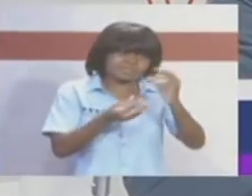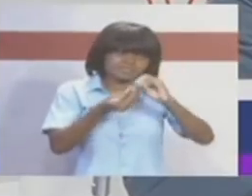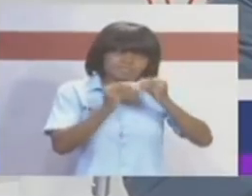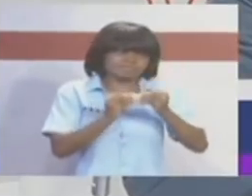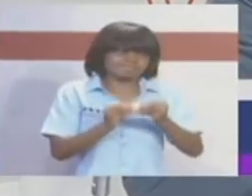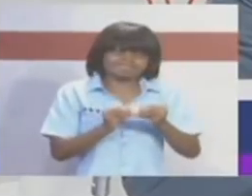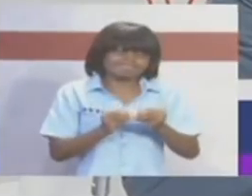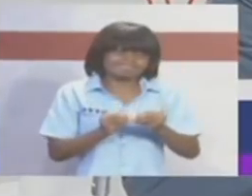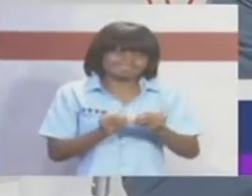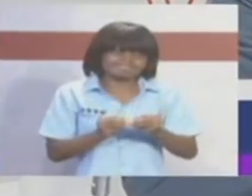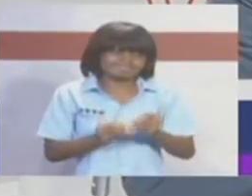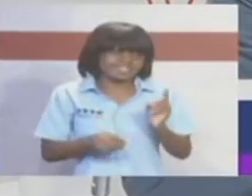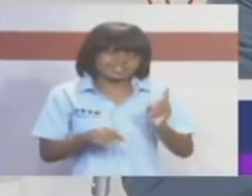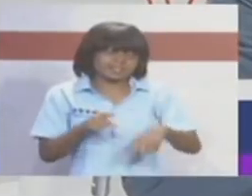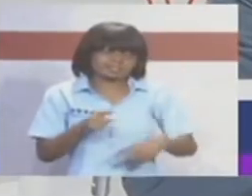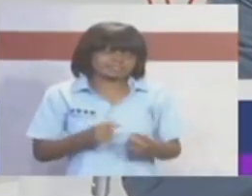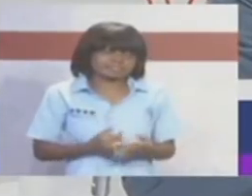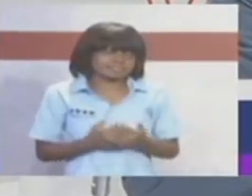to.